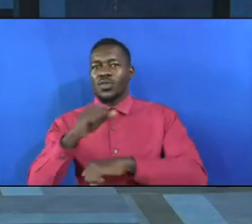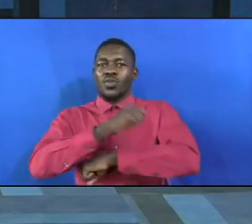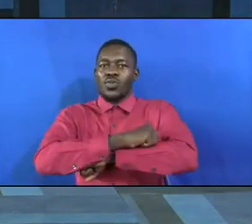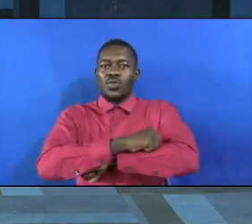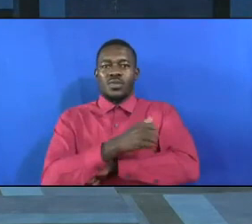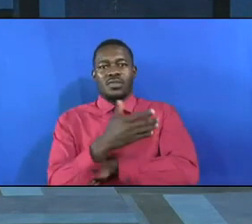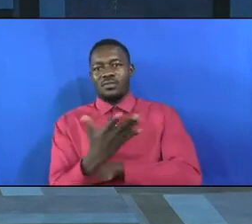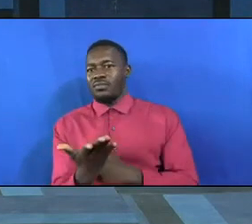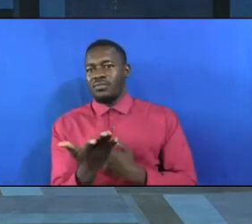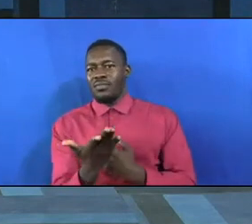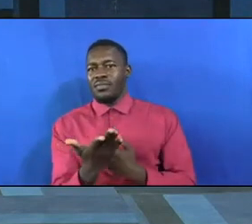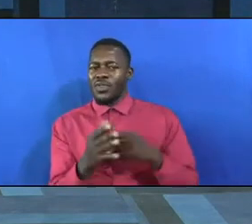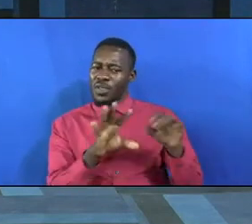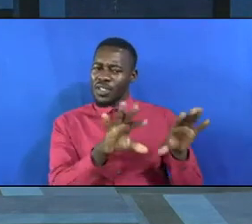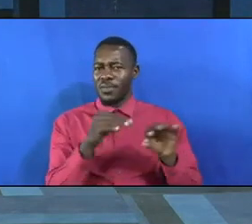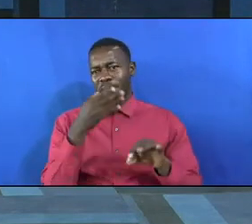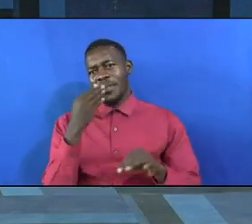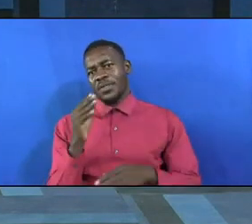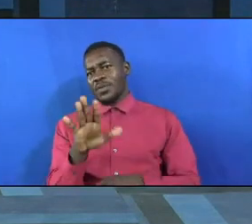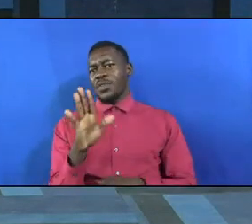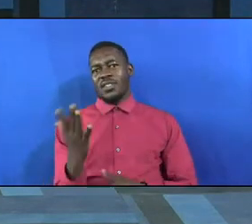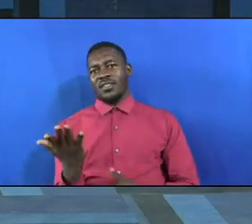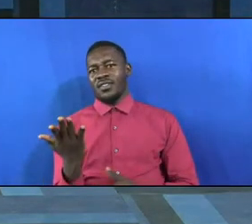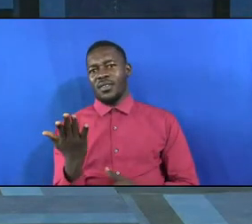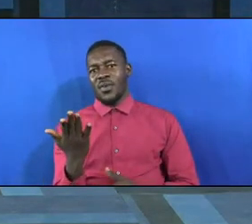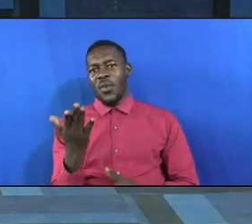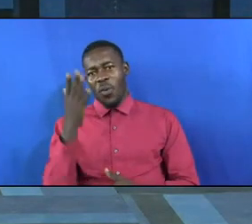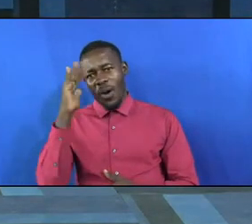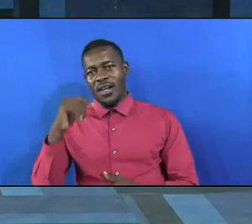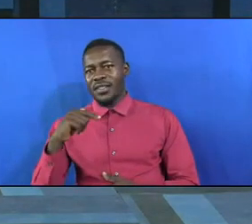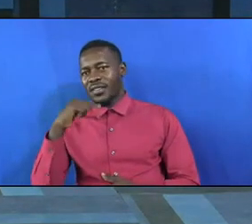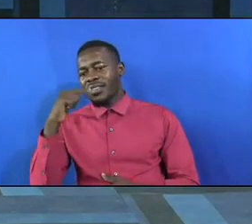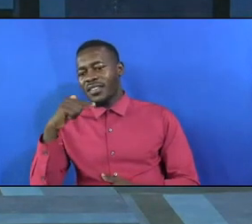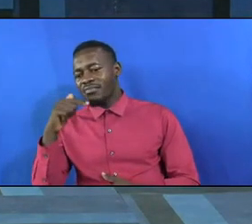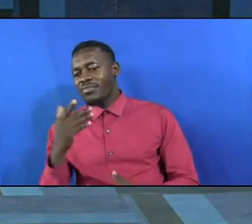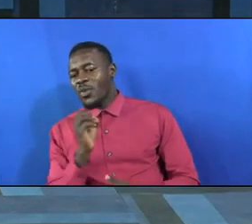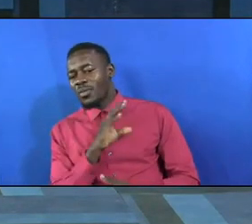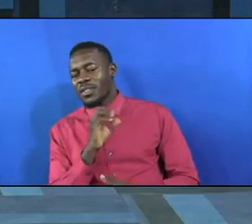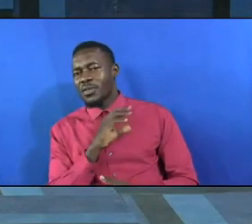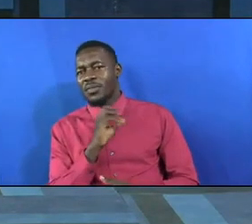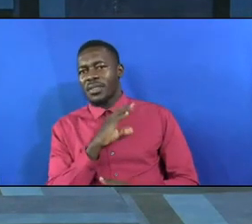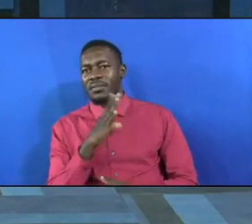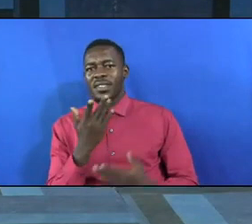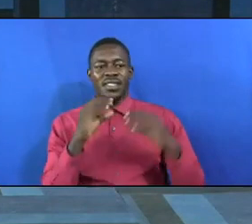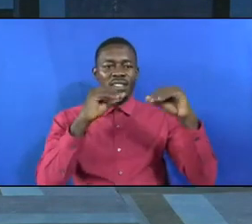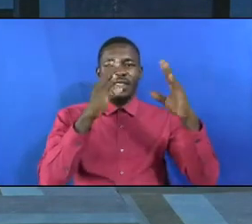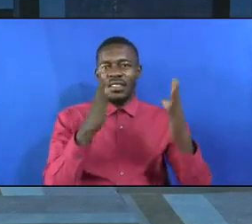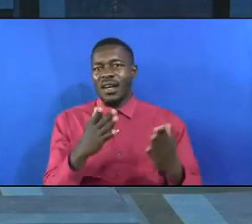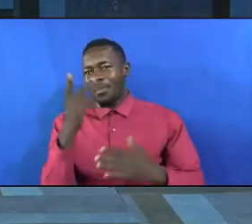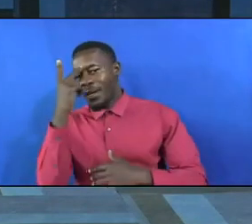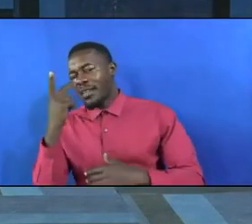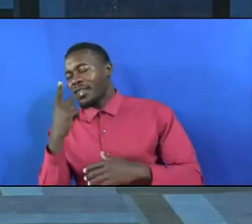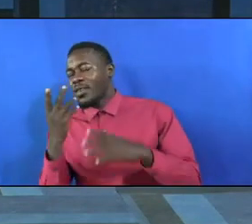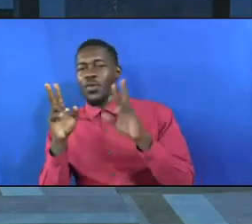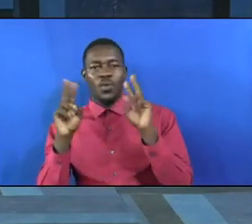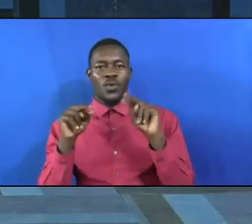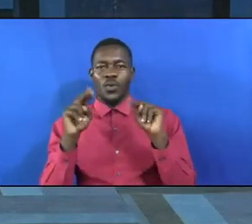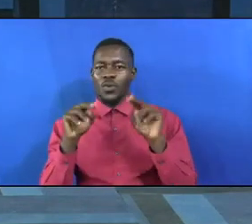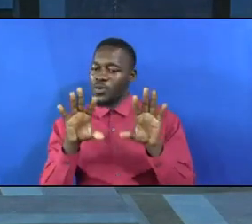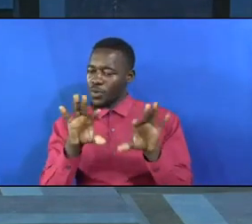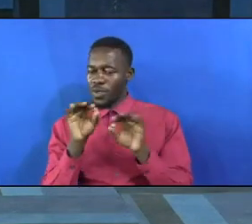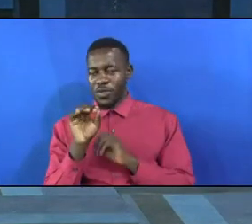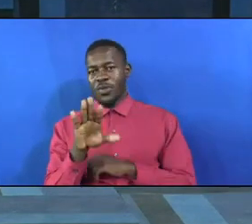And the other one says, but my parent bought the clothes for me. You know, it